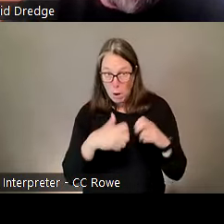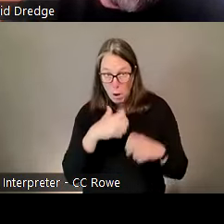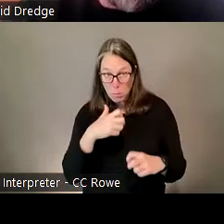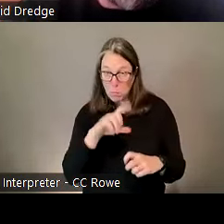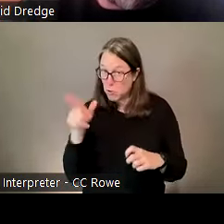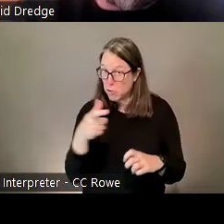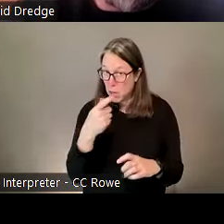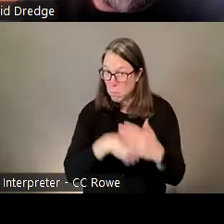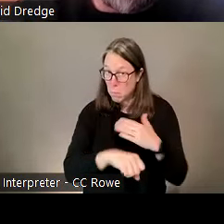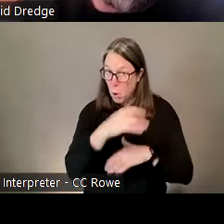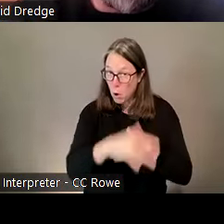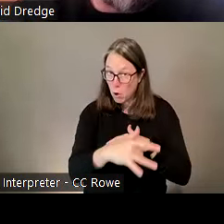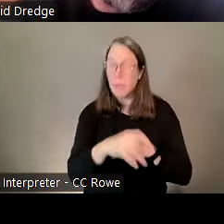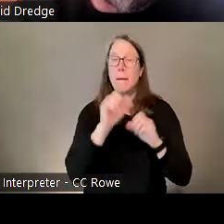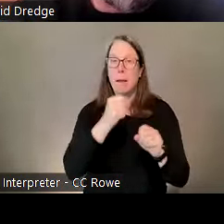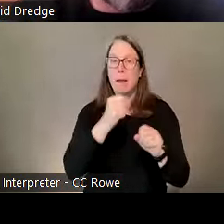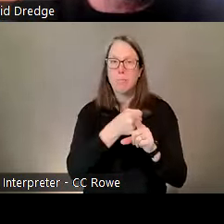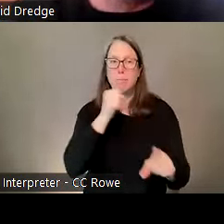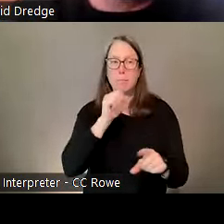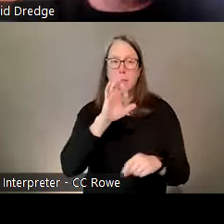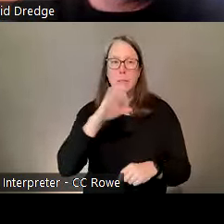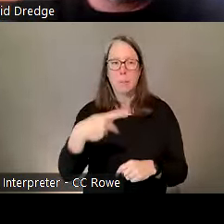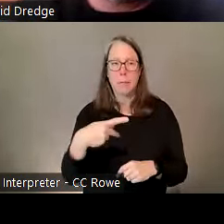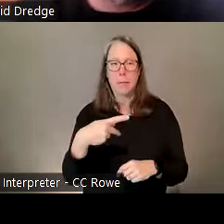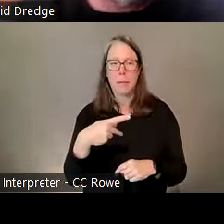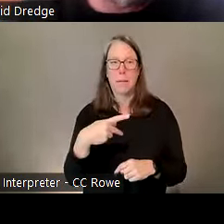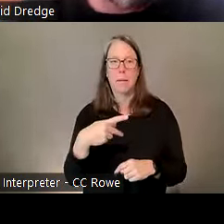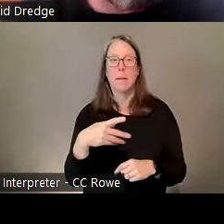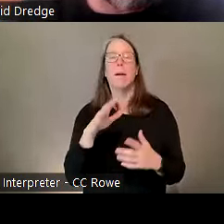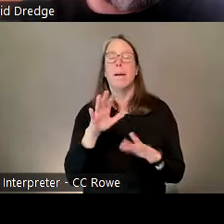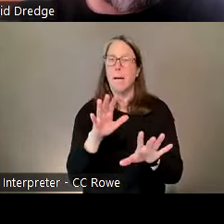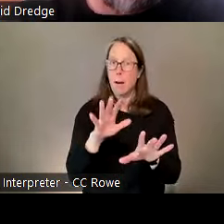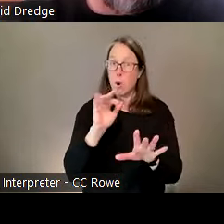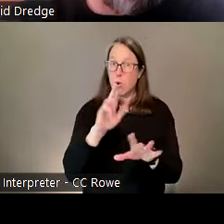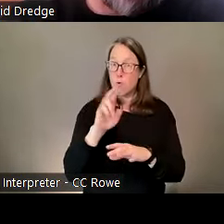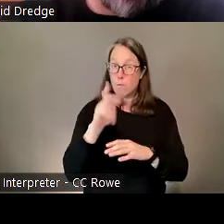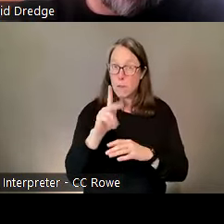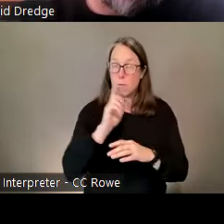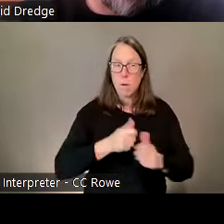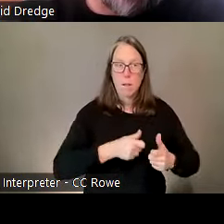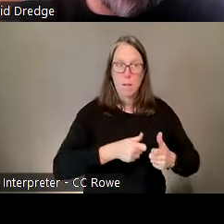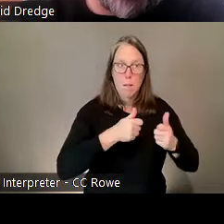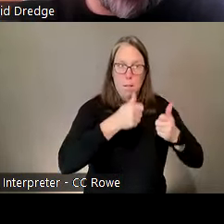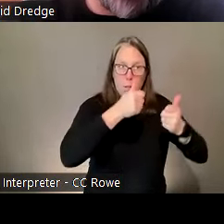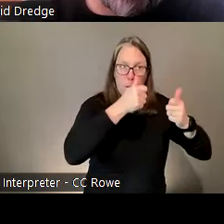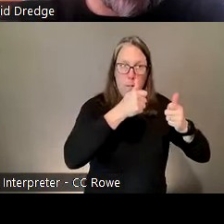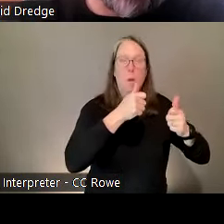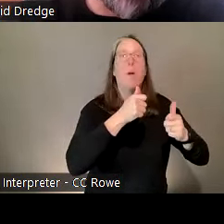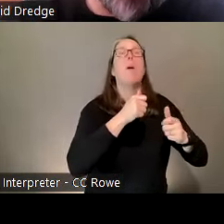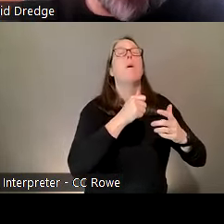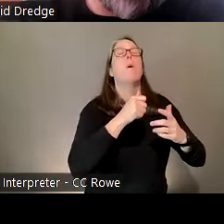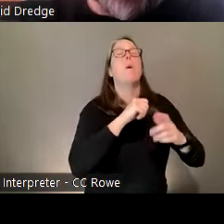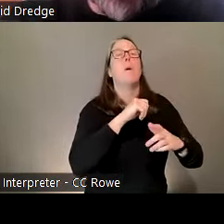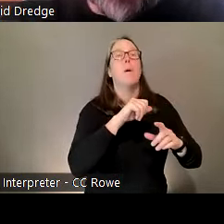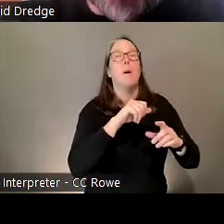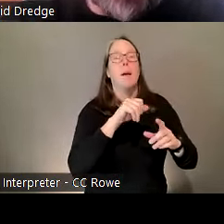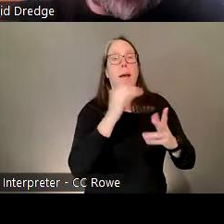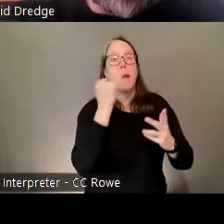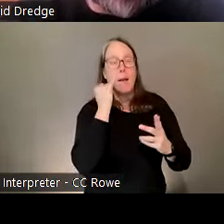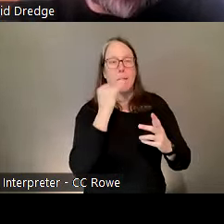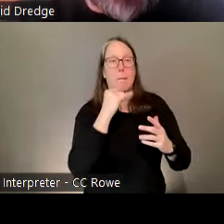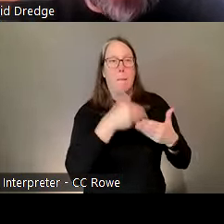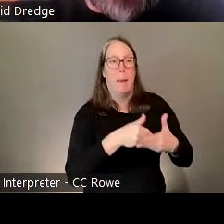for developing cerebral palsy. And that risk correlates with how young the baby is. So the ones that are born before 28 weeks, it's about